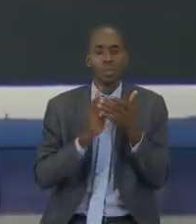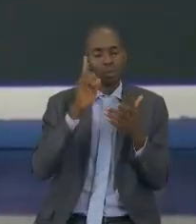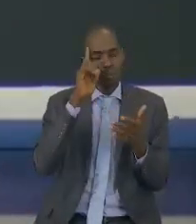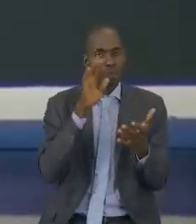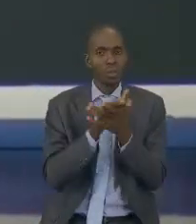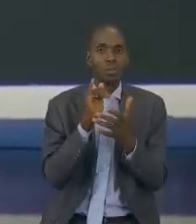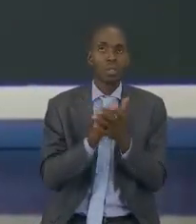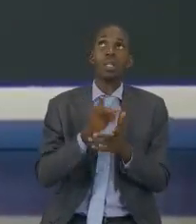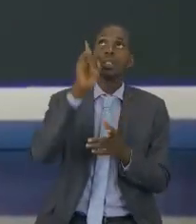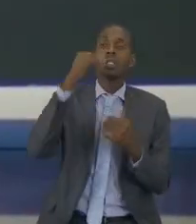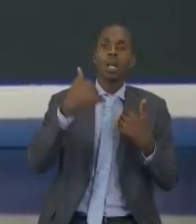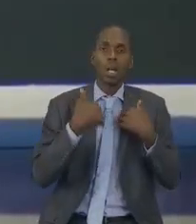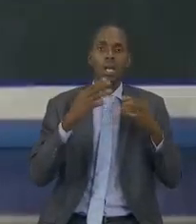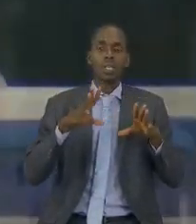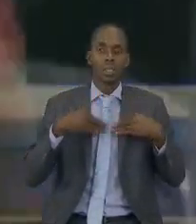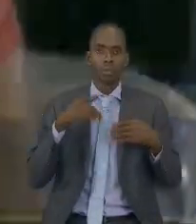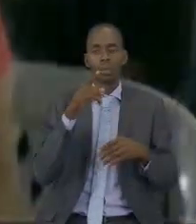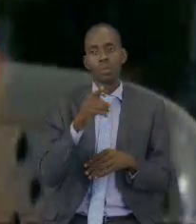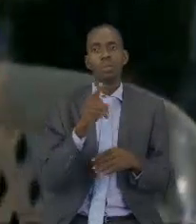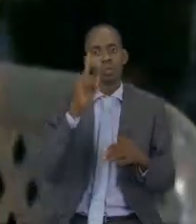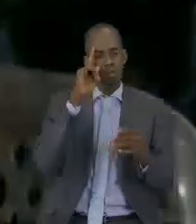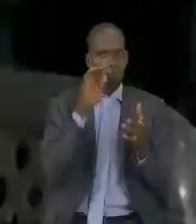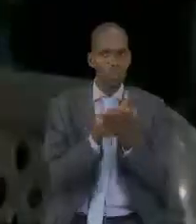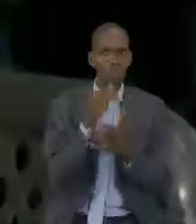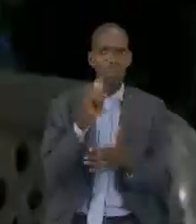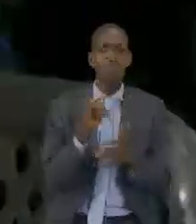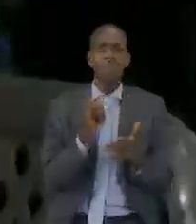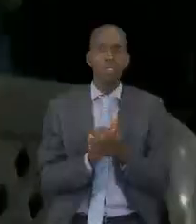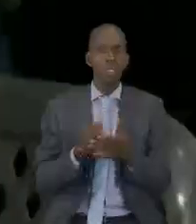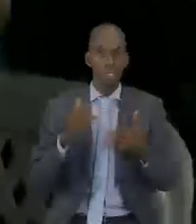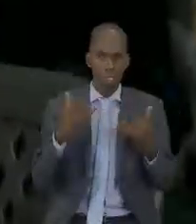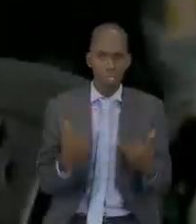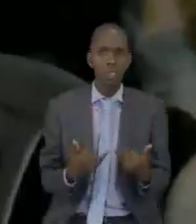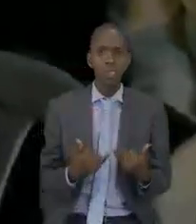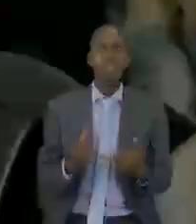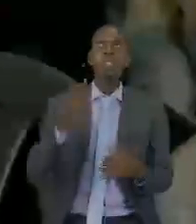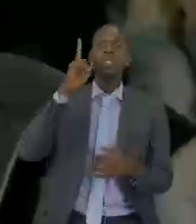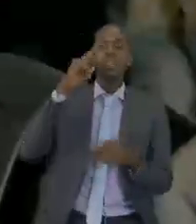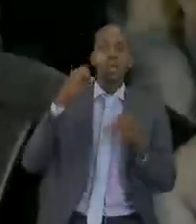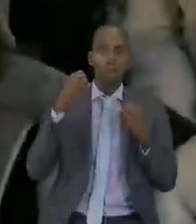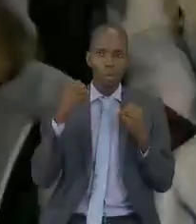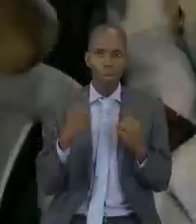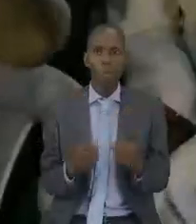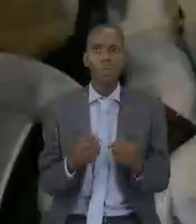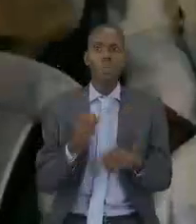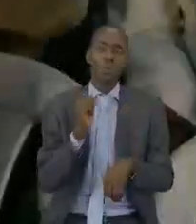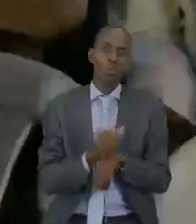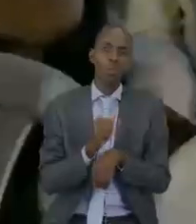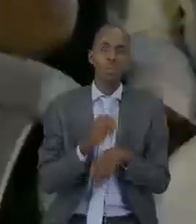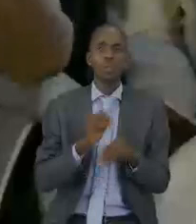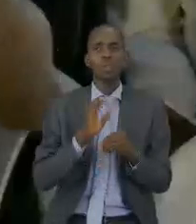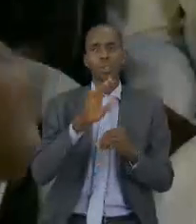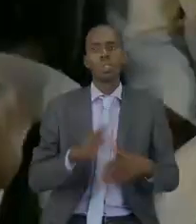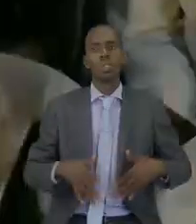accepted you and received you. Believe that now his power works in your life, and